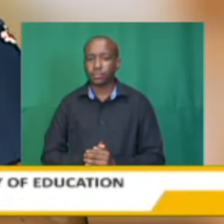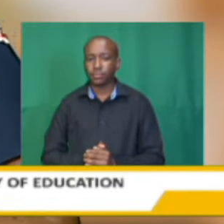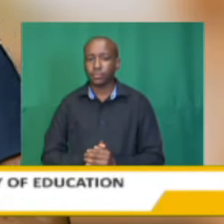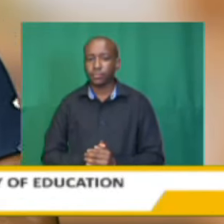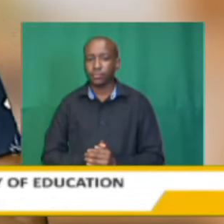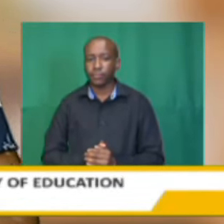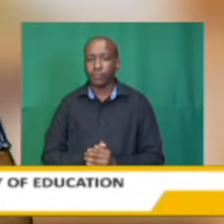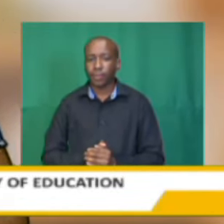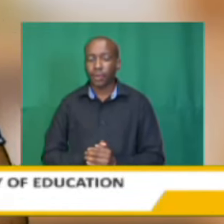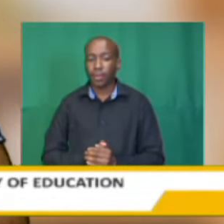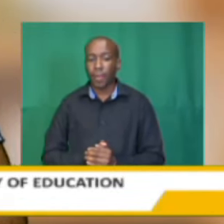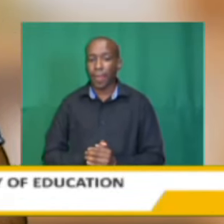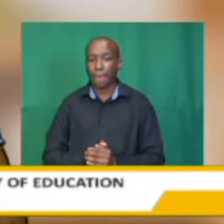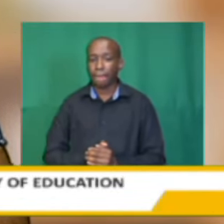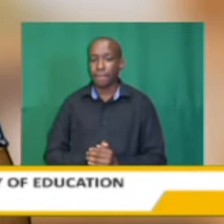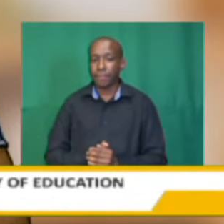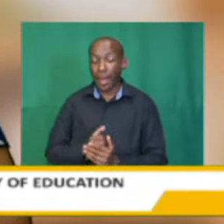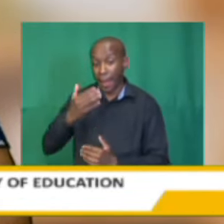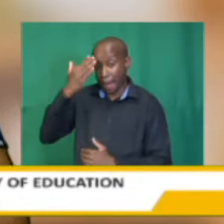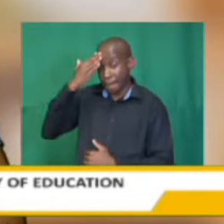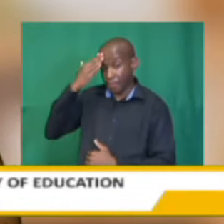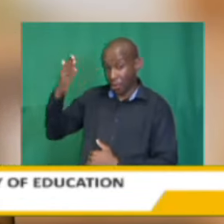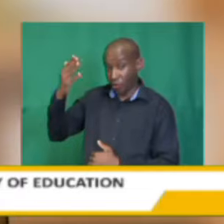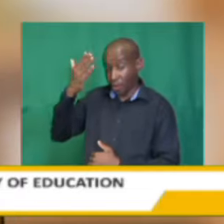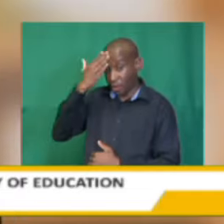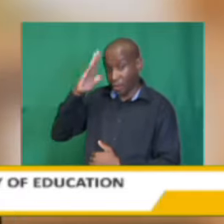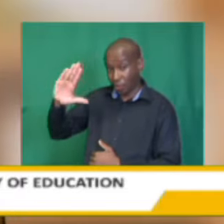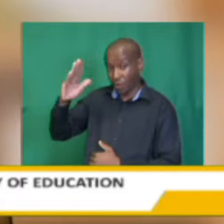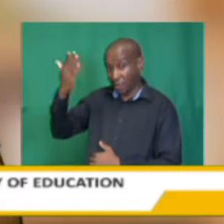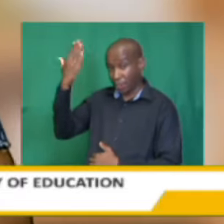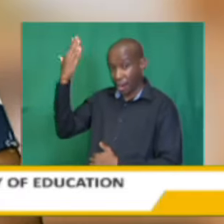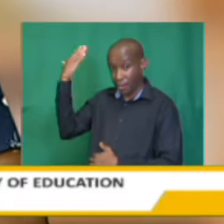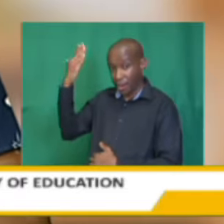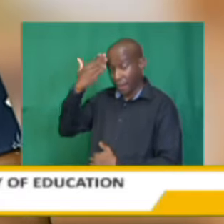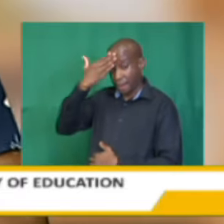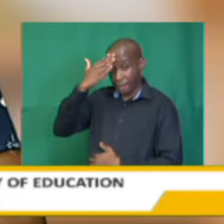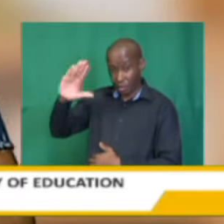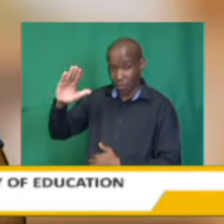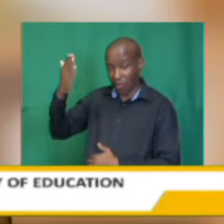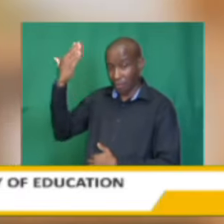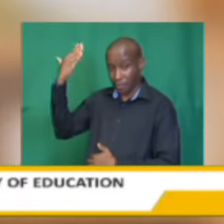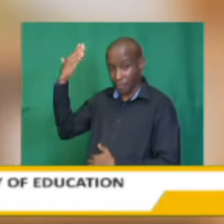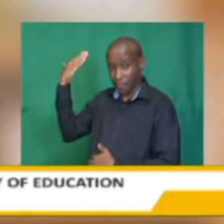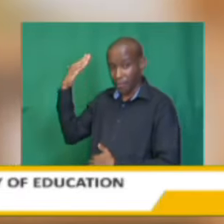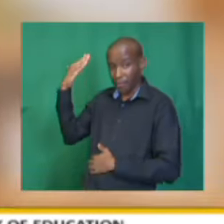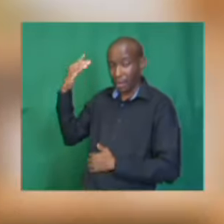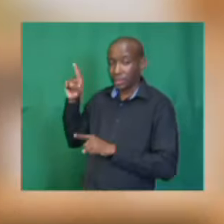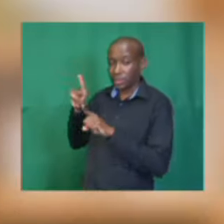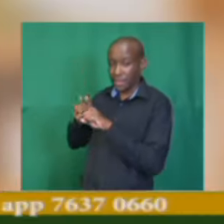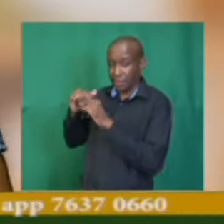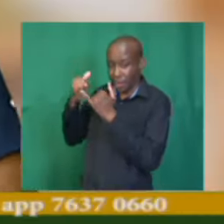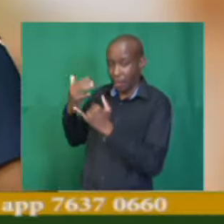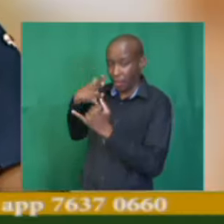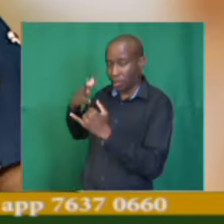It fulfills an Old Testament prophecy. It's a fulfillment of